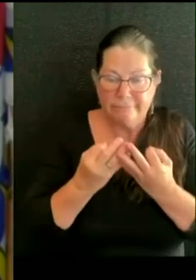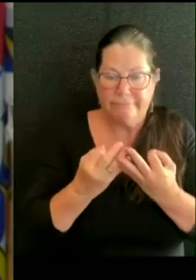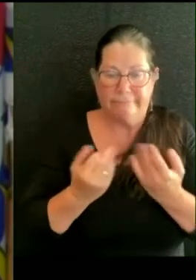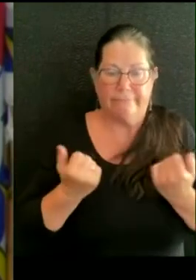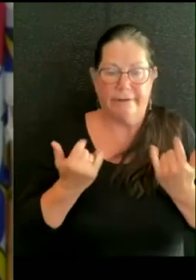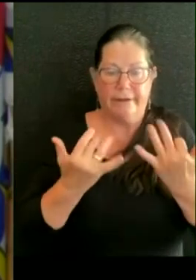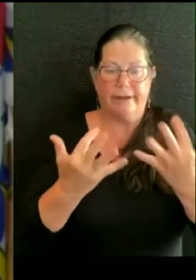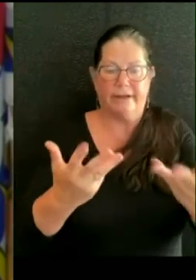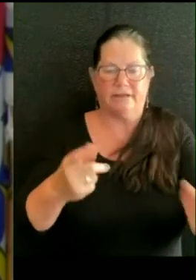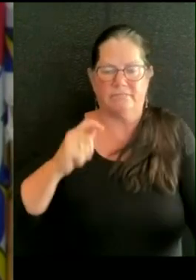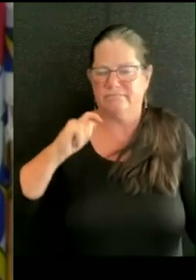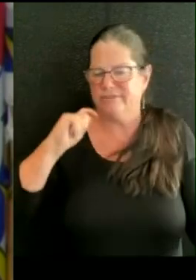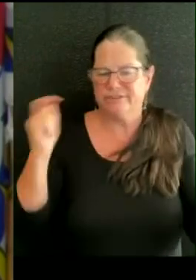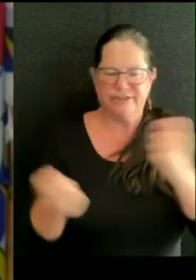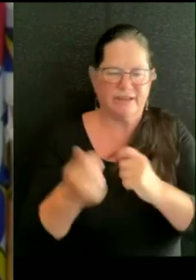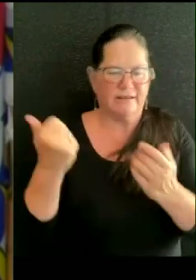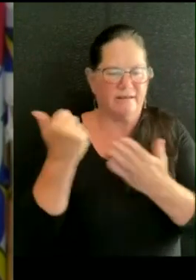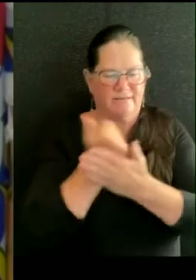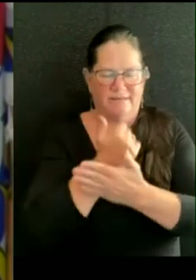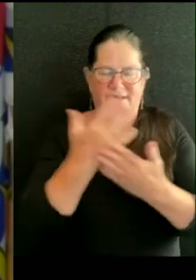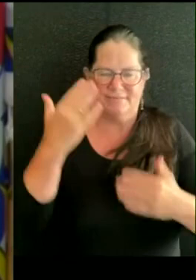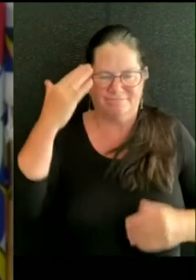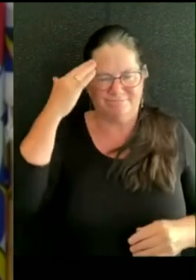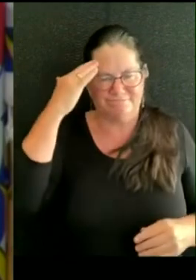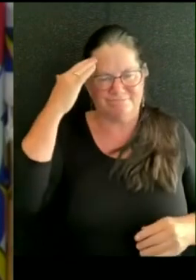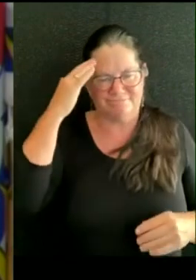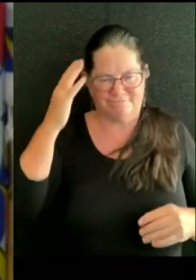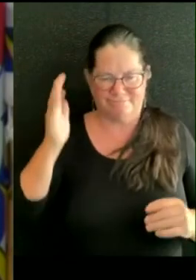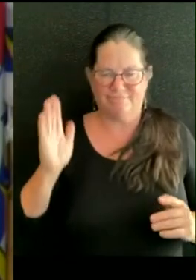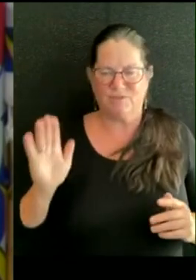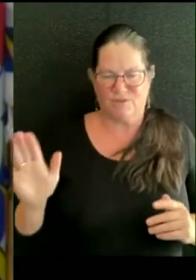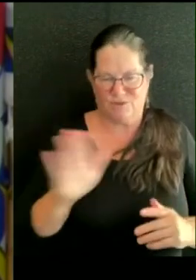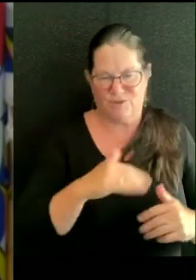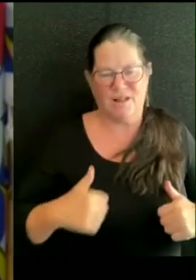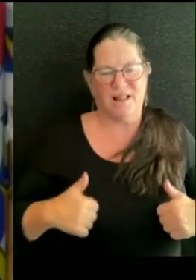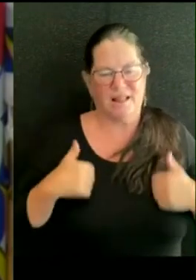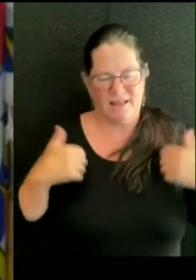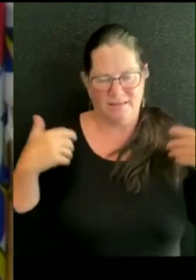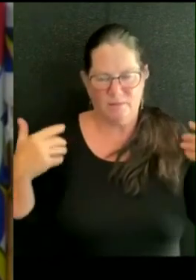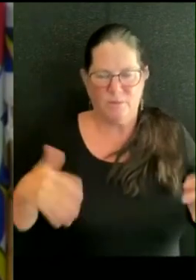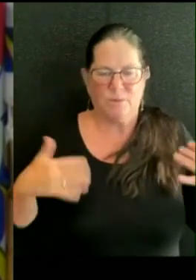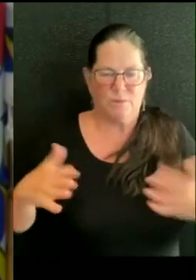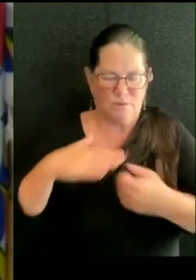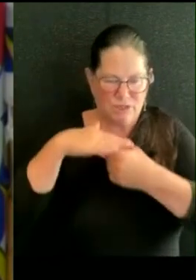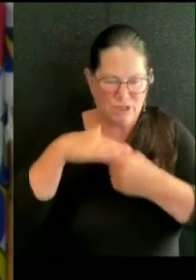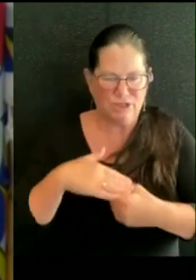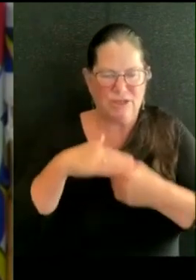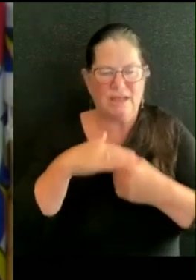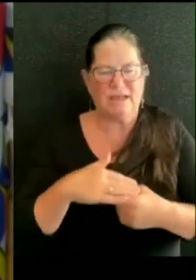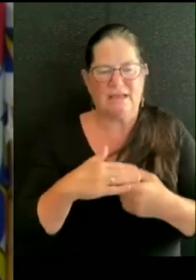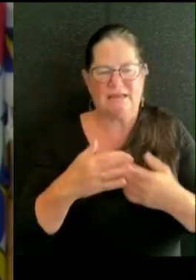the same out there. Please know we're working hard and we're keeping all of you top of mind. Thank you.